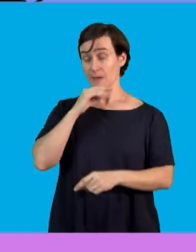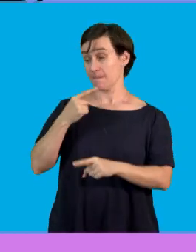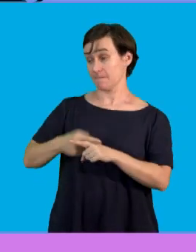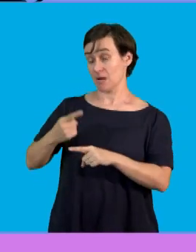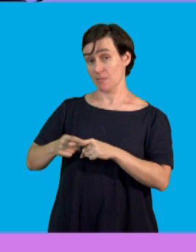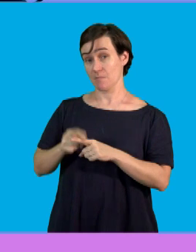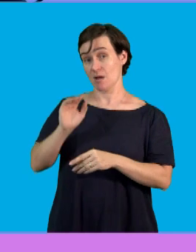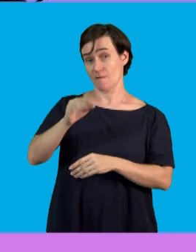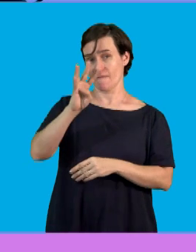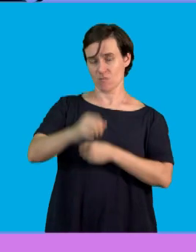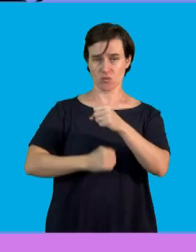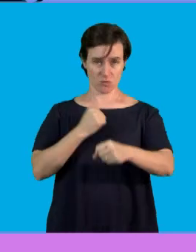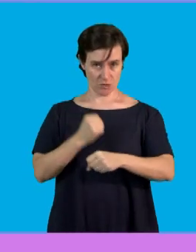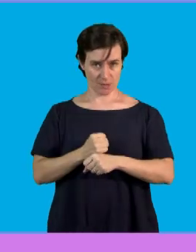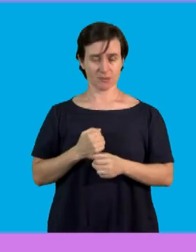over 4 years.